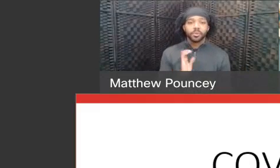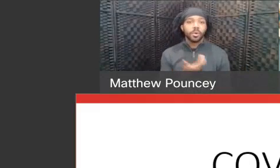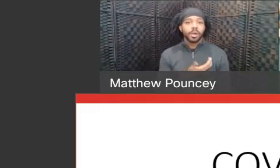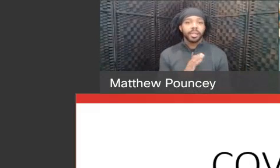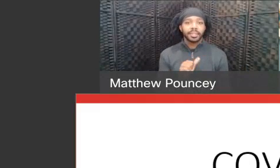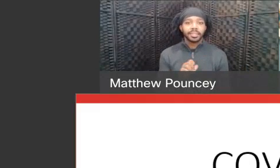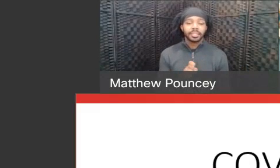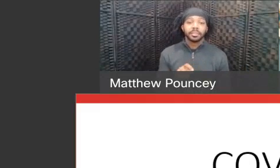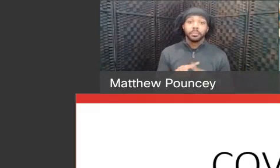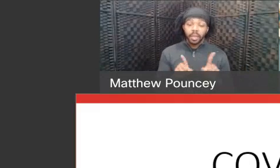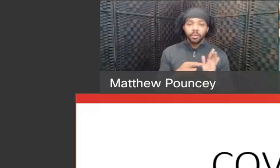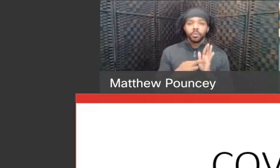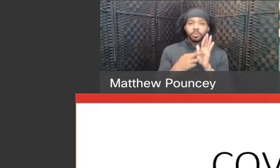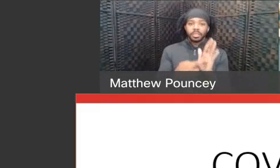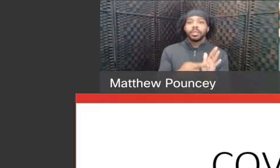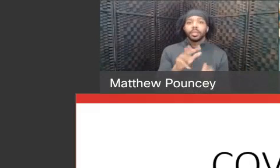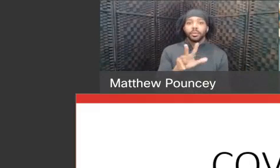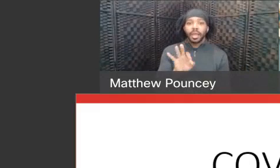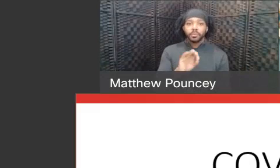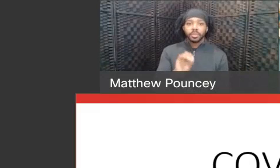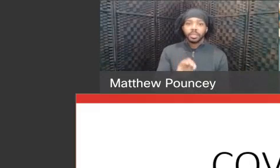represents 39% of the people we support.